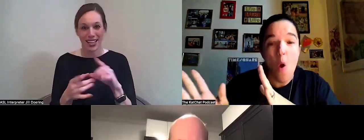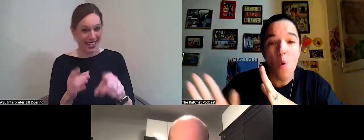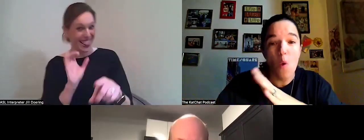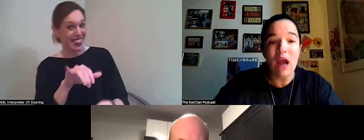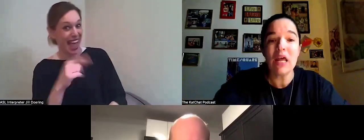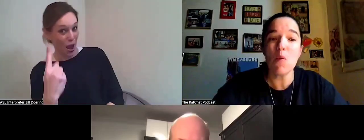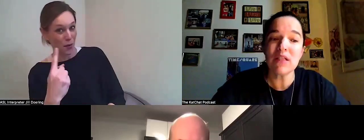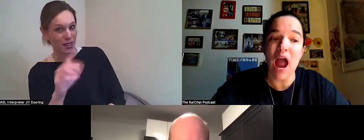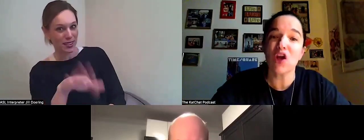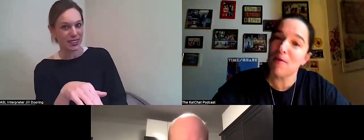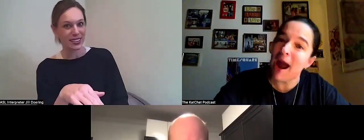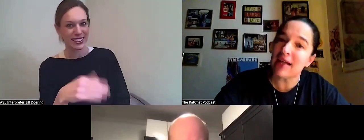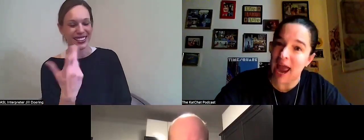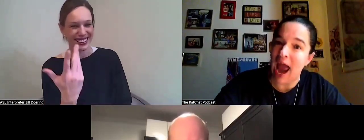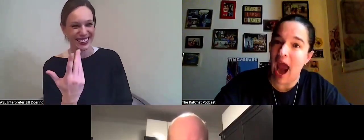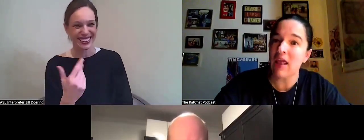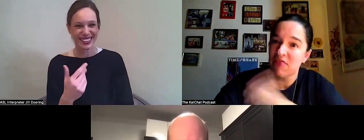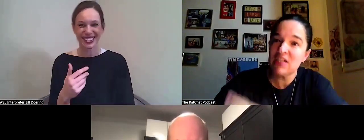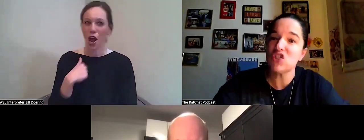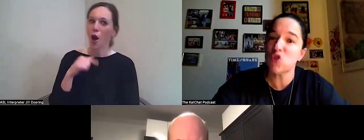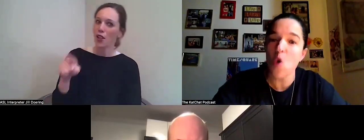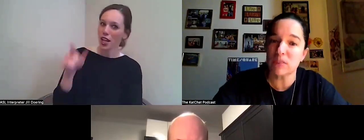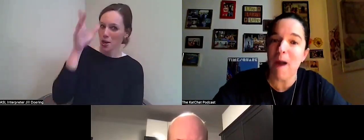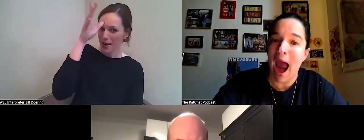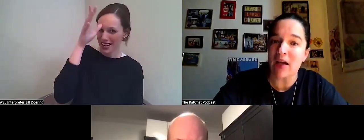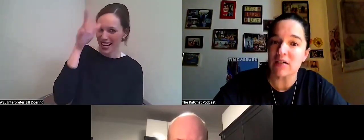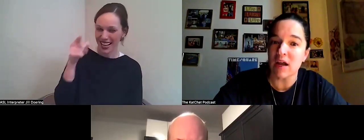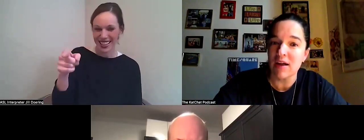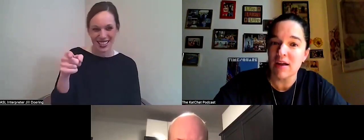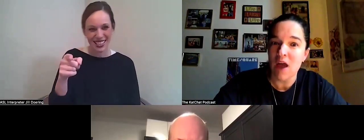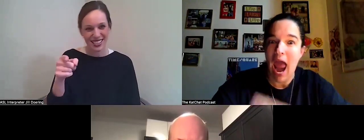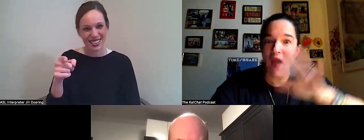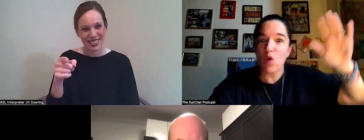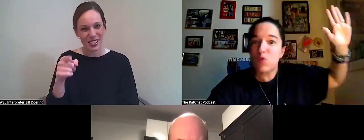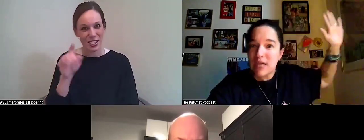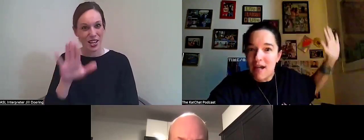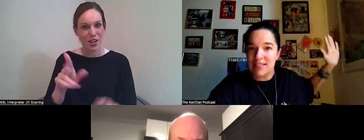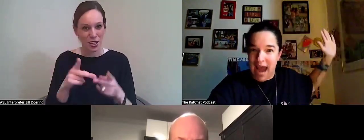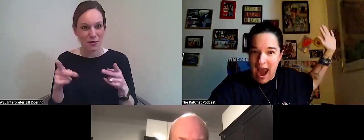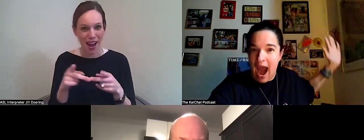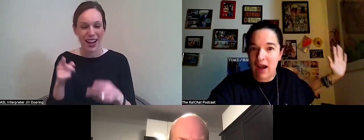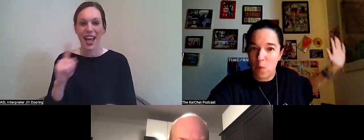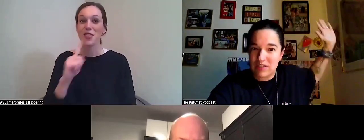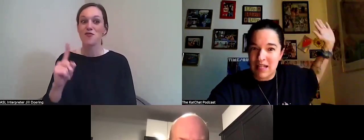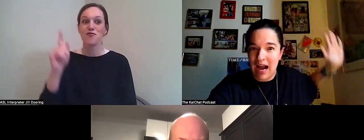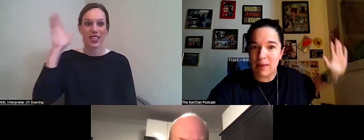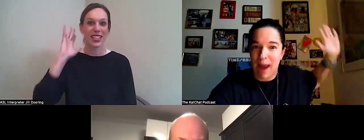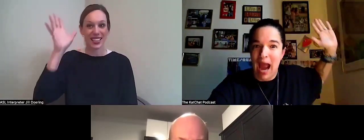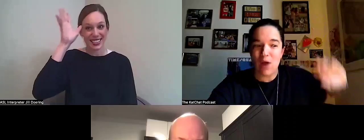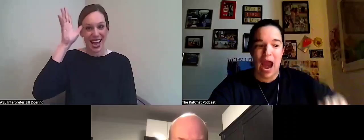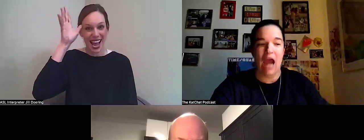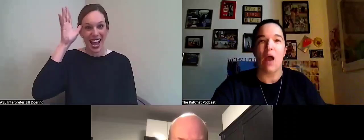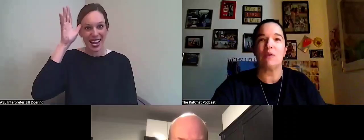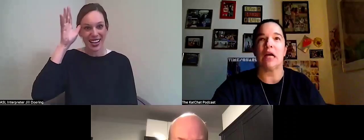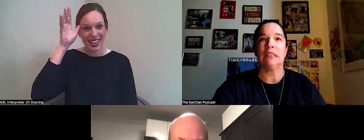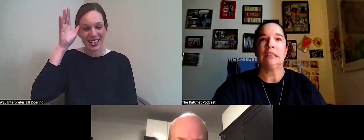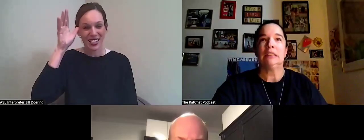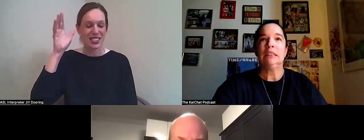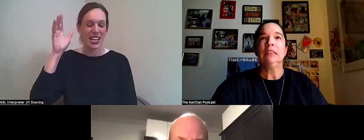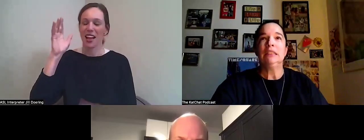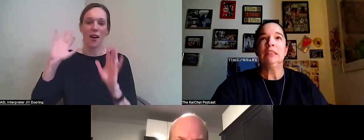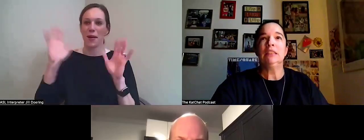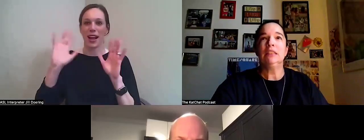end, when he mhm. was like, you're my dad, this is your spot. And the real dad was like in the background. I was